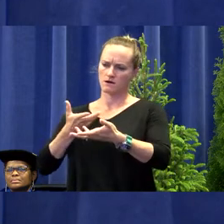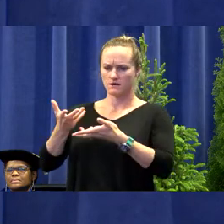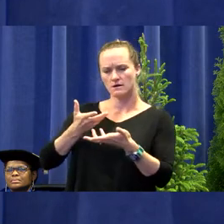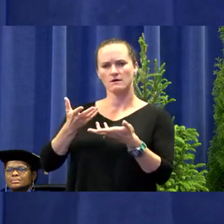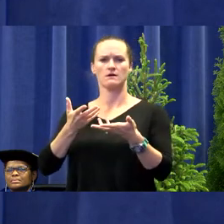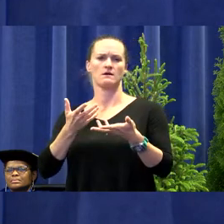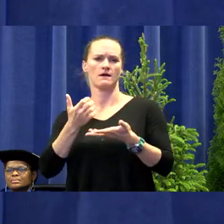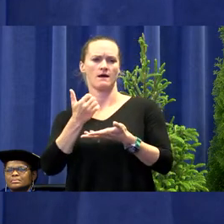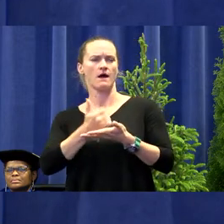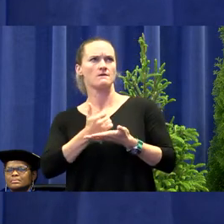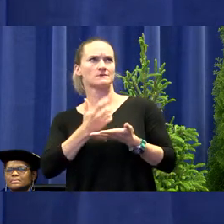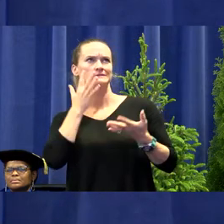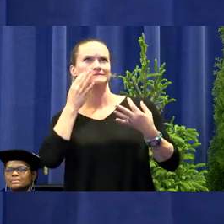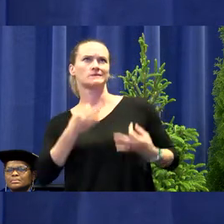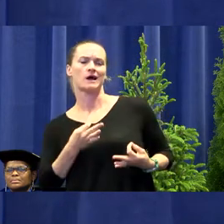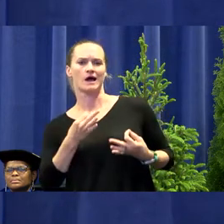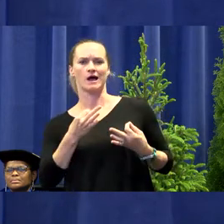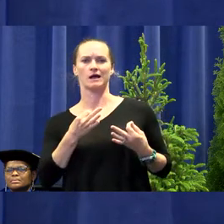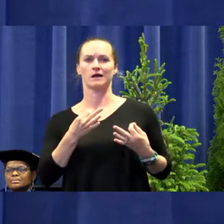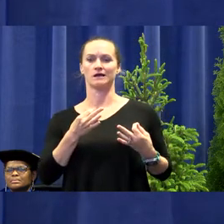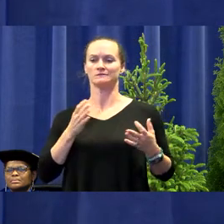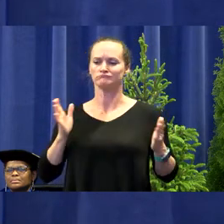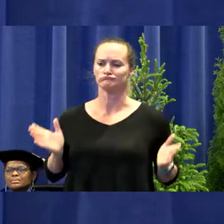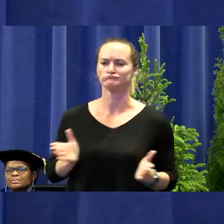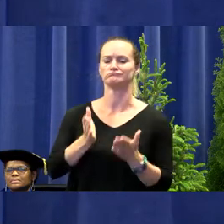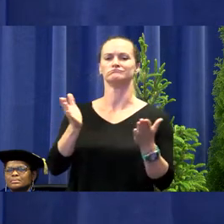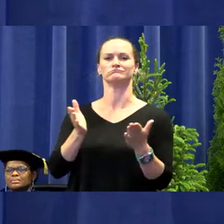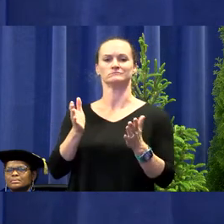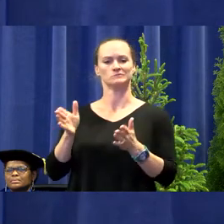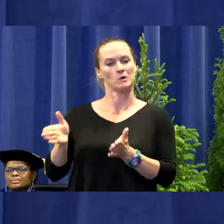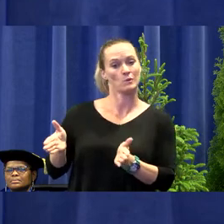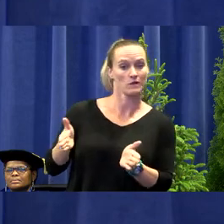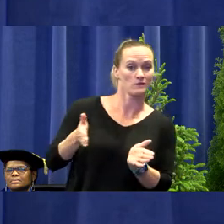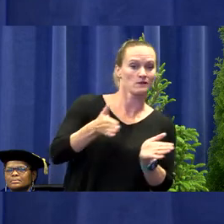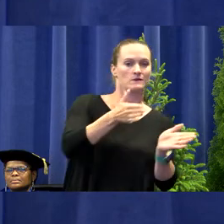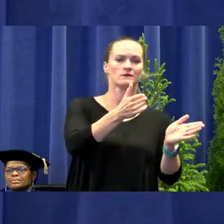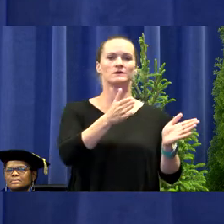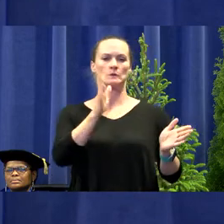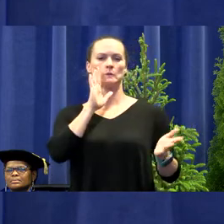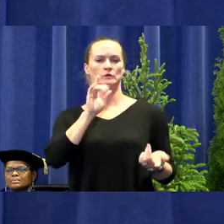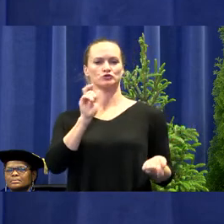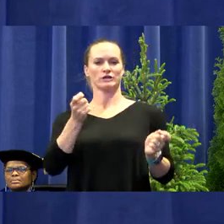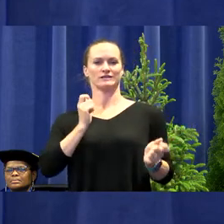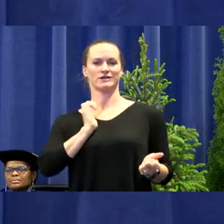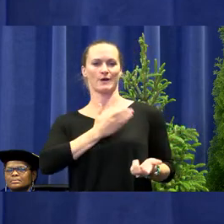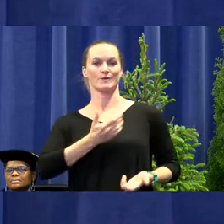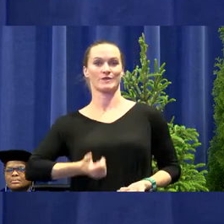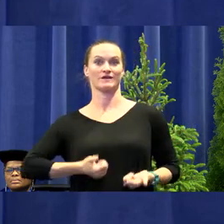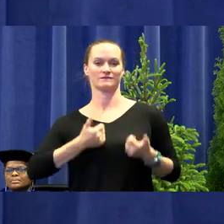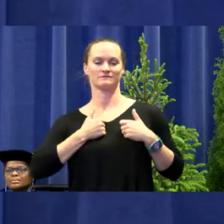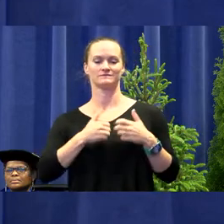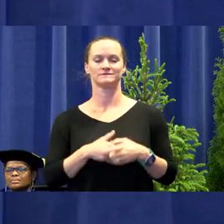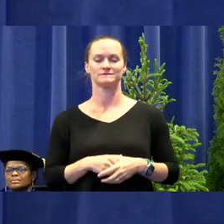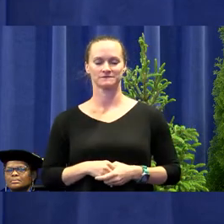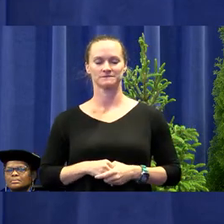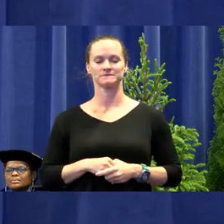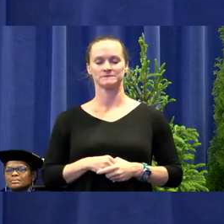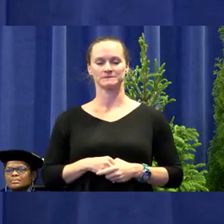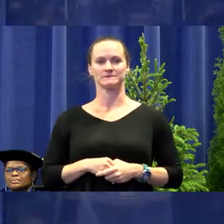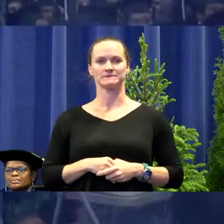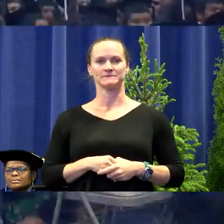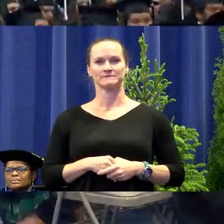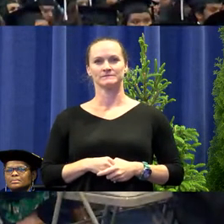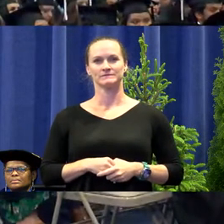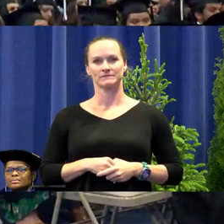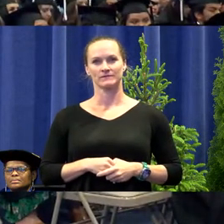make the hard choices, helped nudge us onto one path that alters our lives often in profound